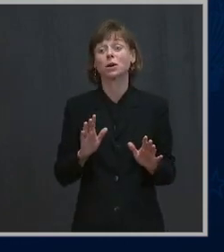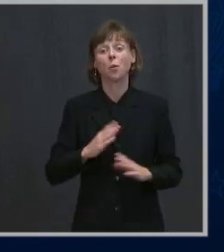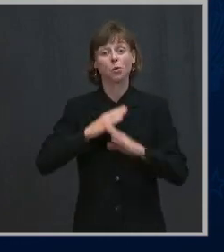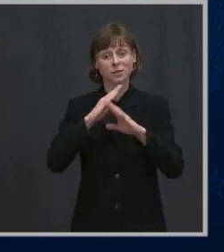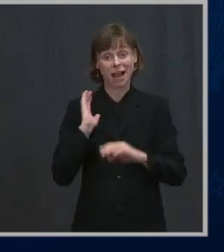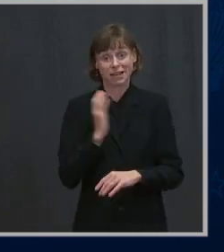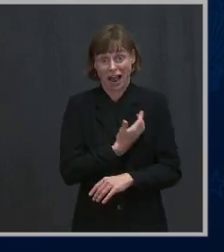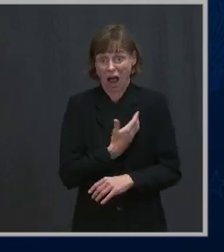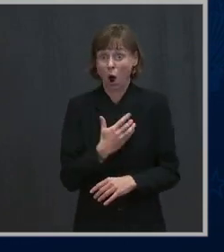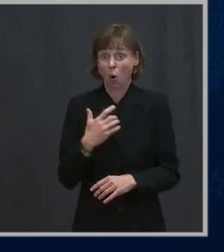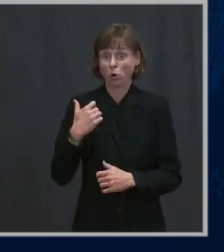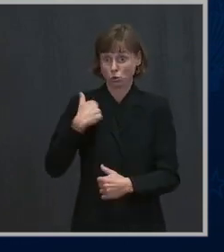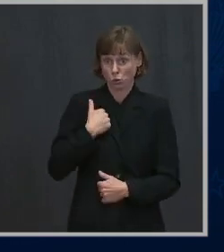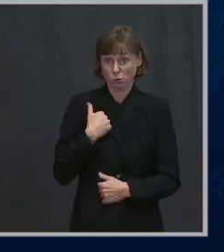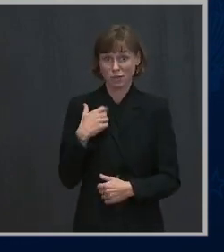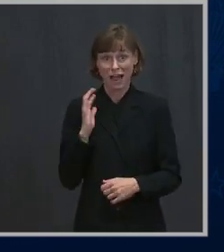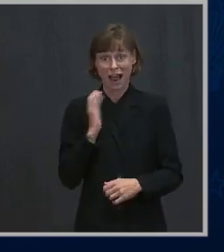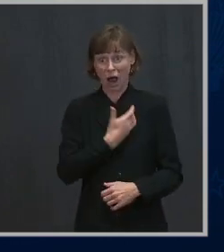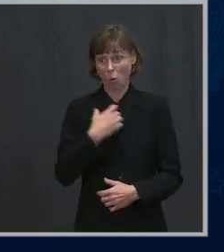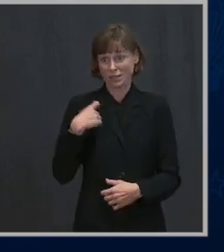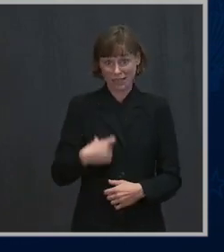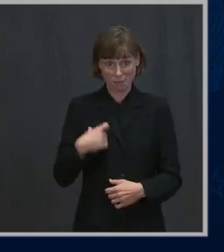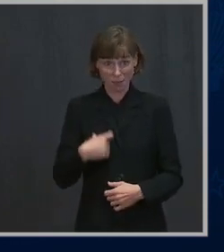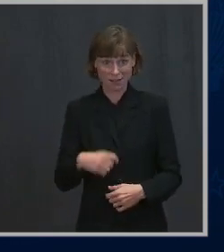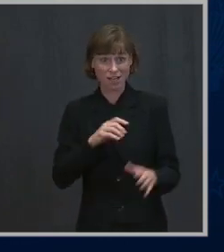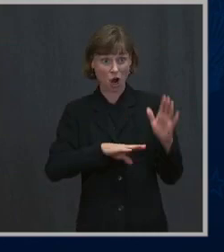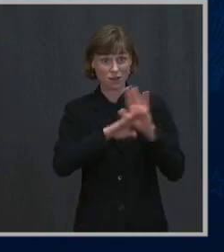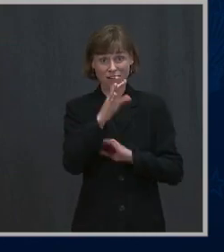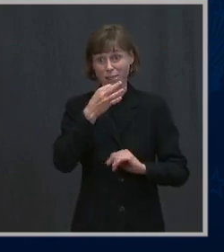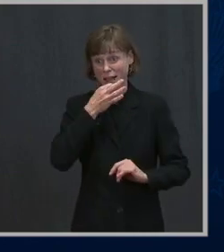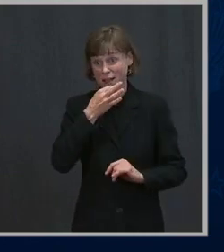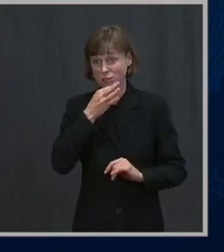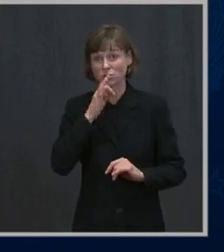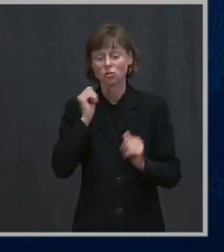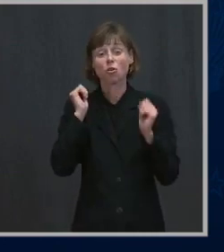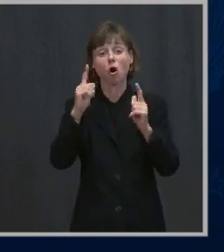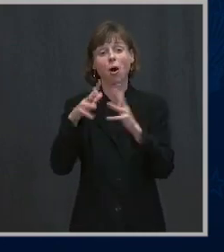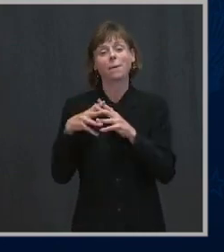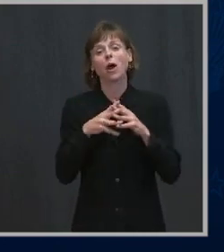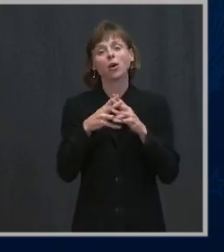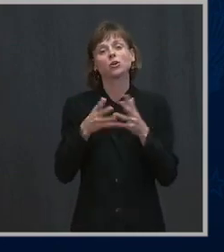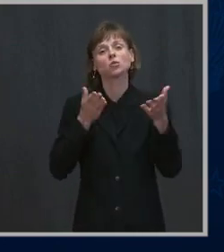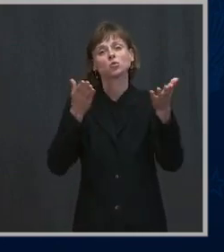and our development experts and all americans serving in harm's way